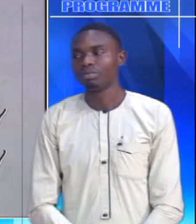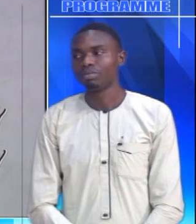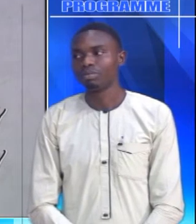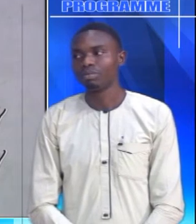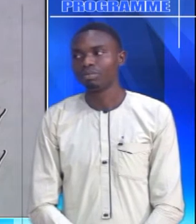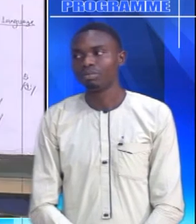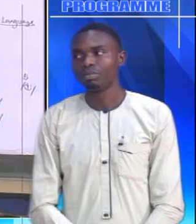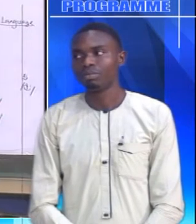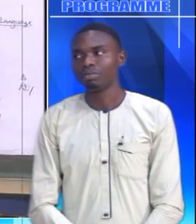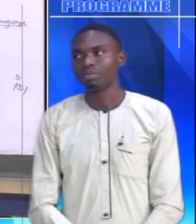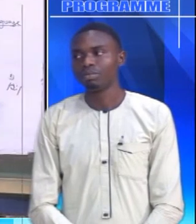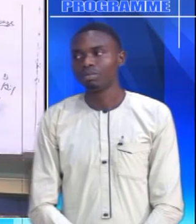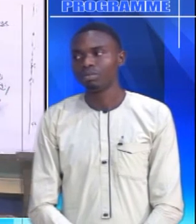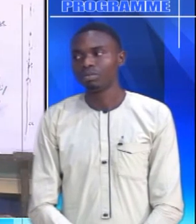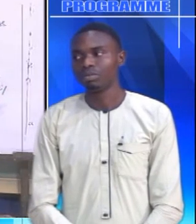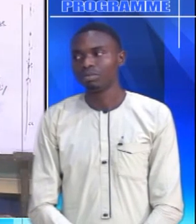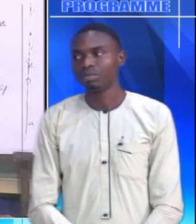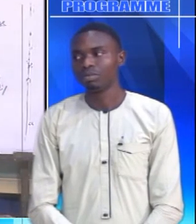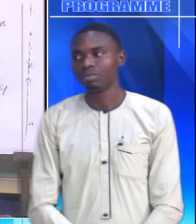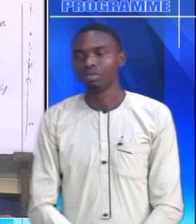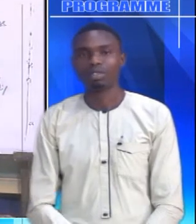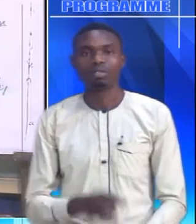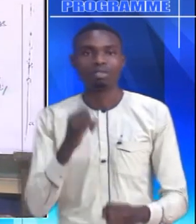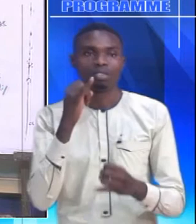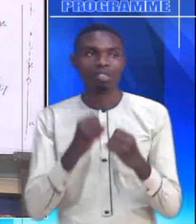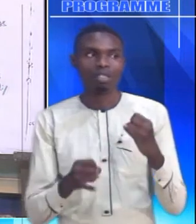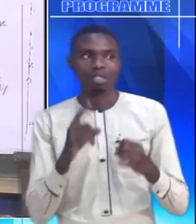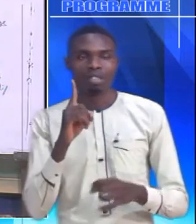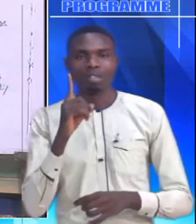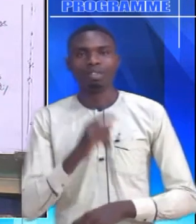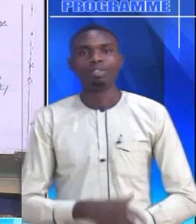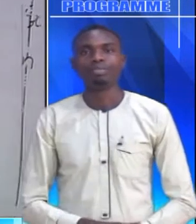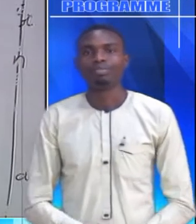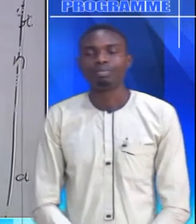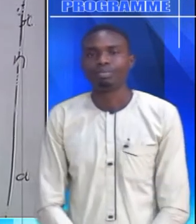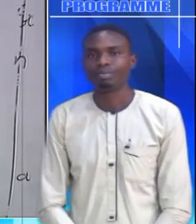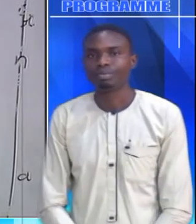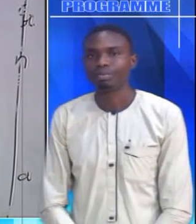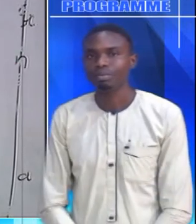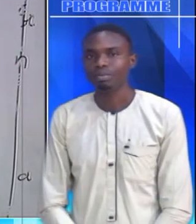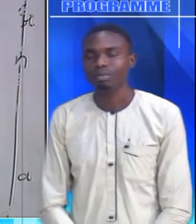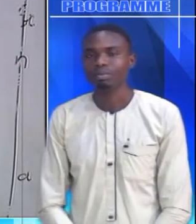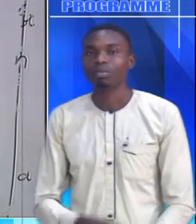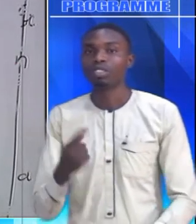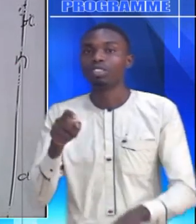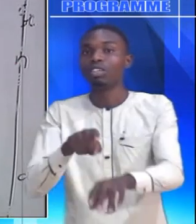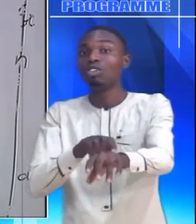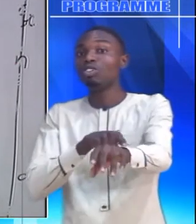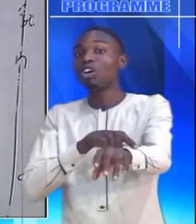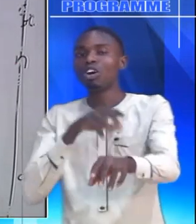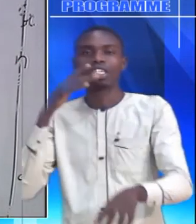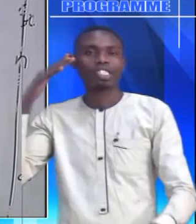go to this, the 5th vowel sound. That is the long R.